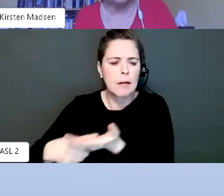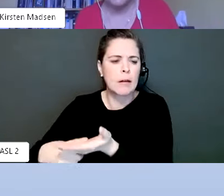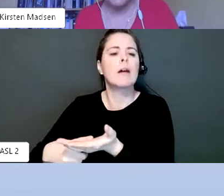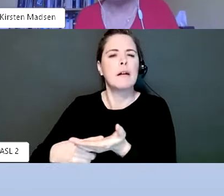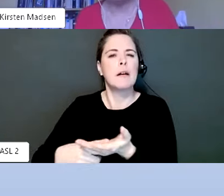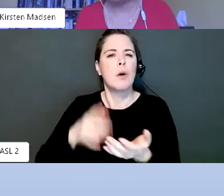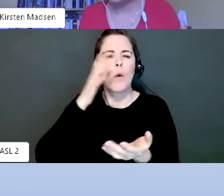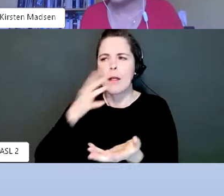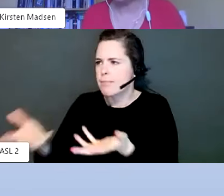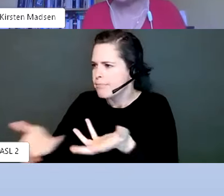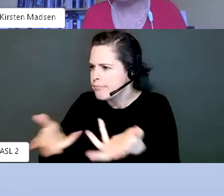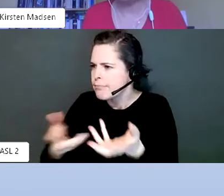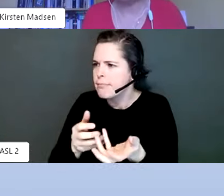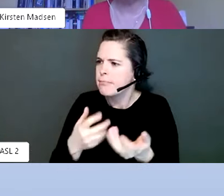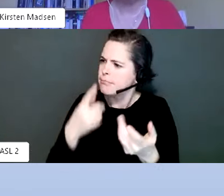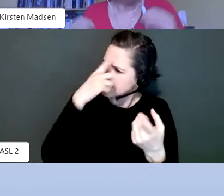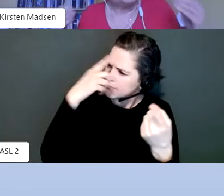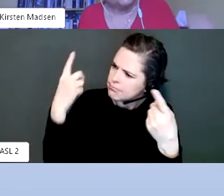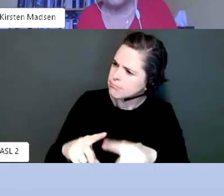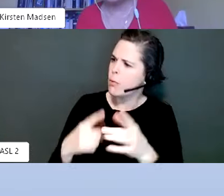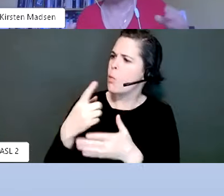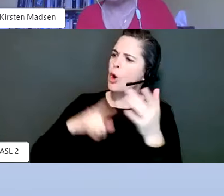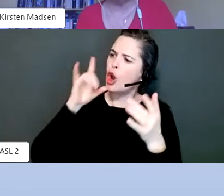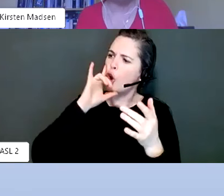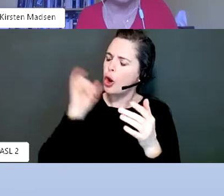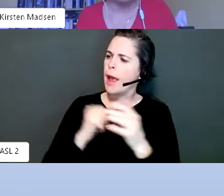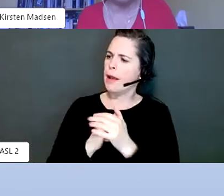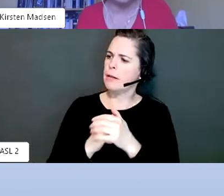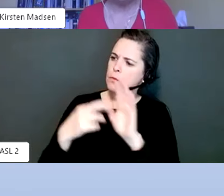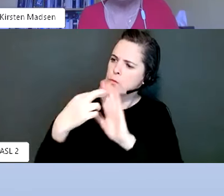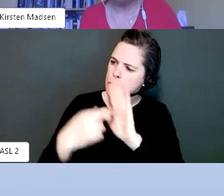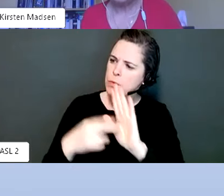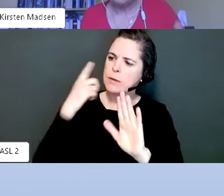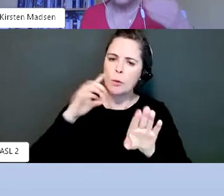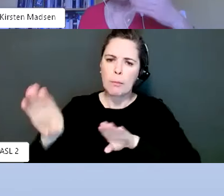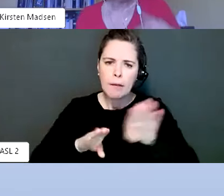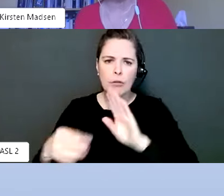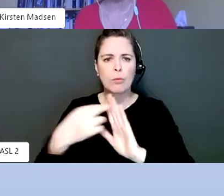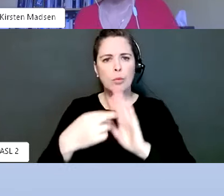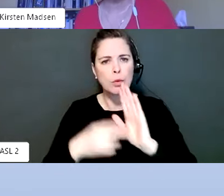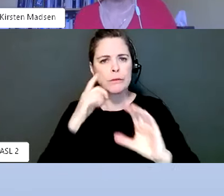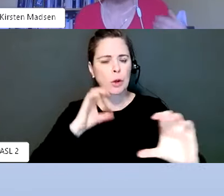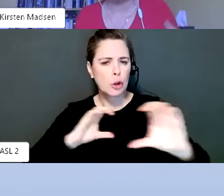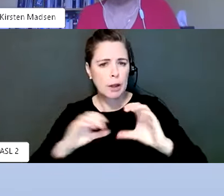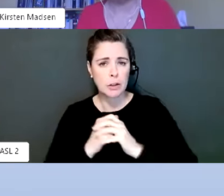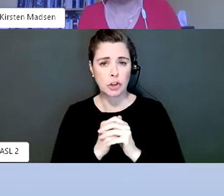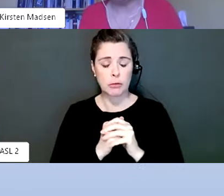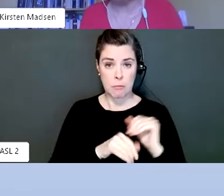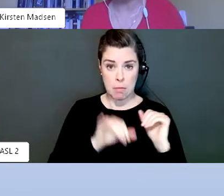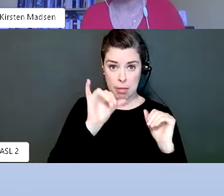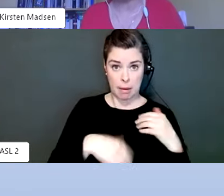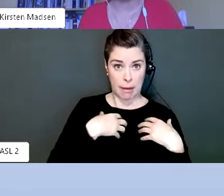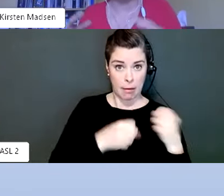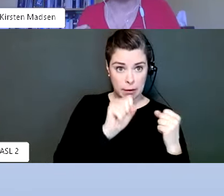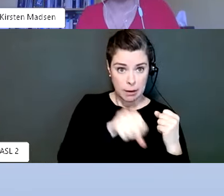they're going to behave and interact with each other, is really a helpful activity. We have examples of incident